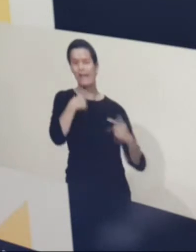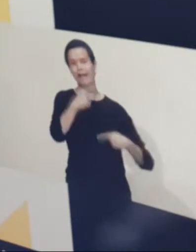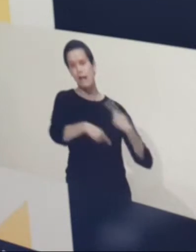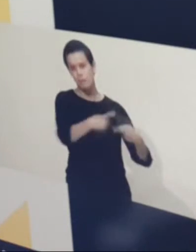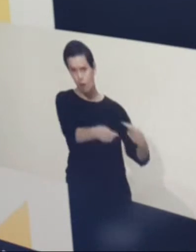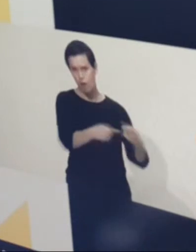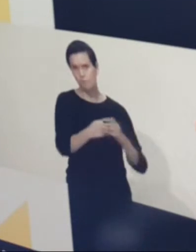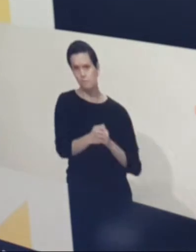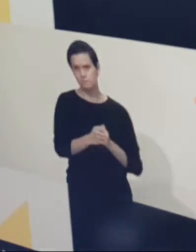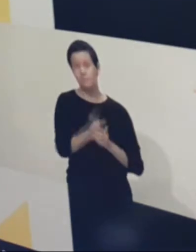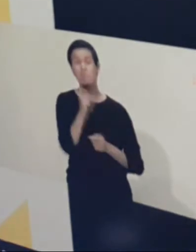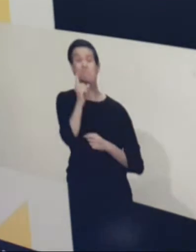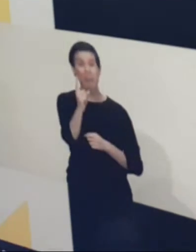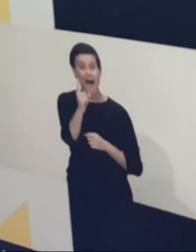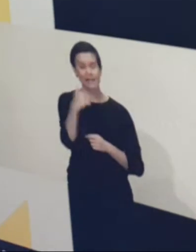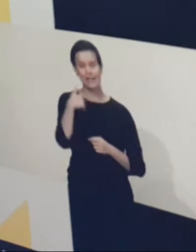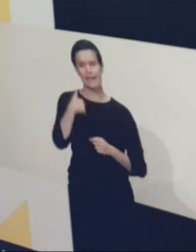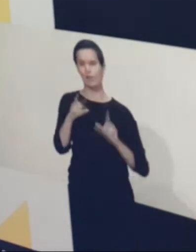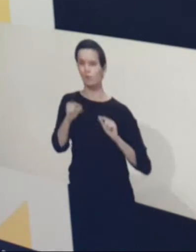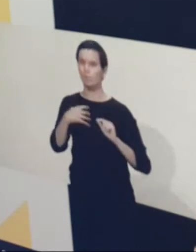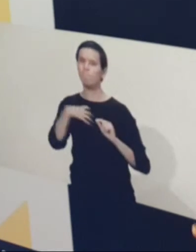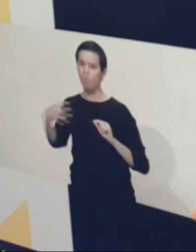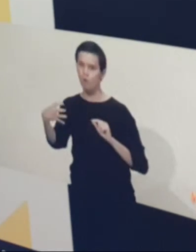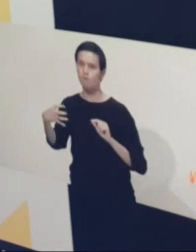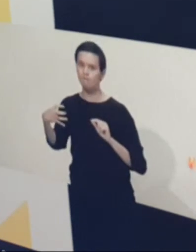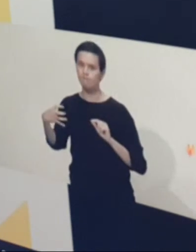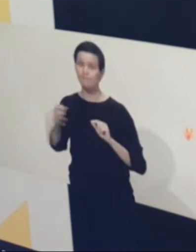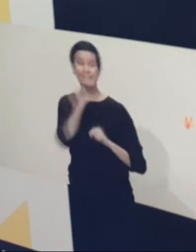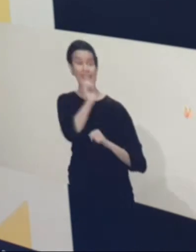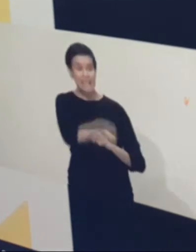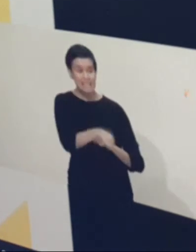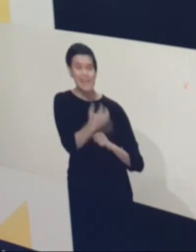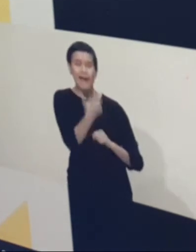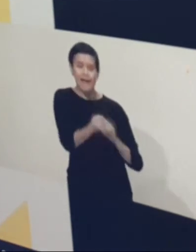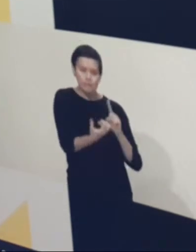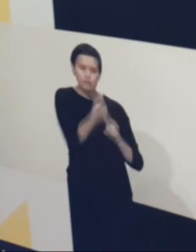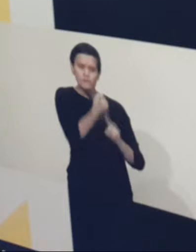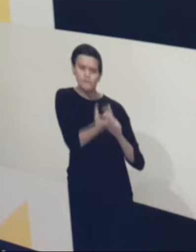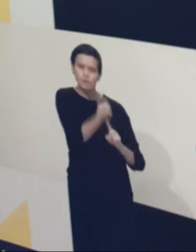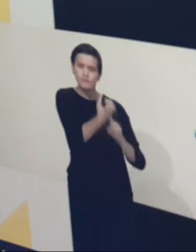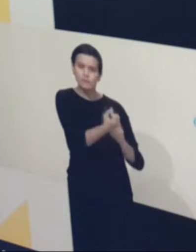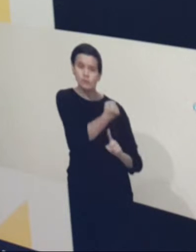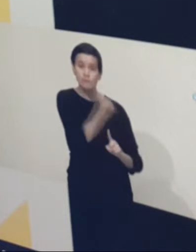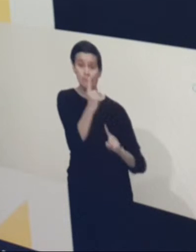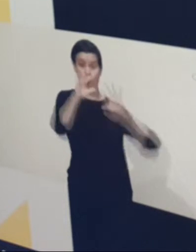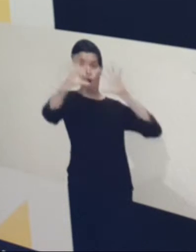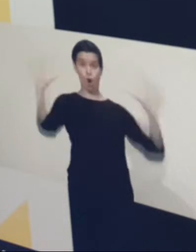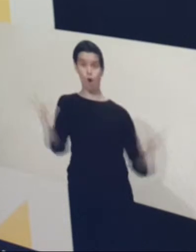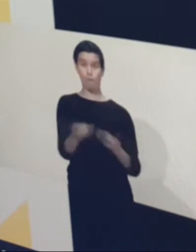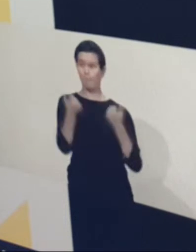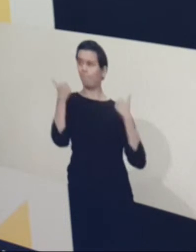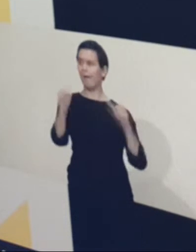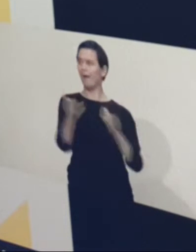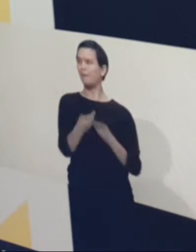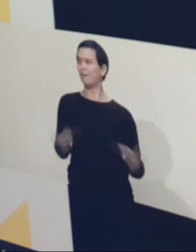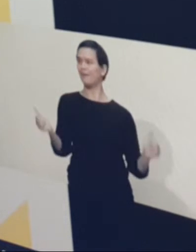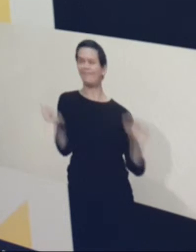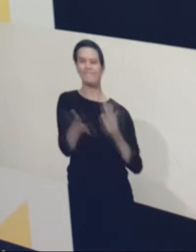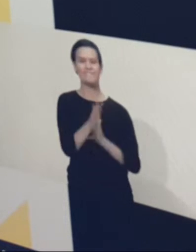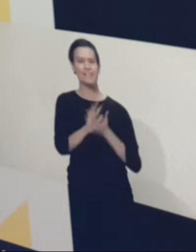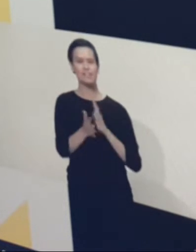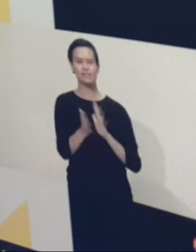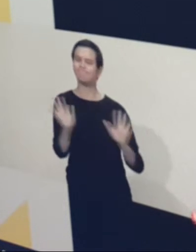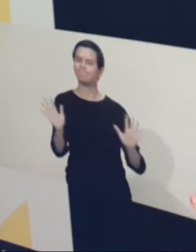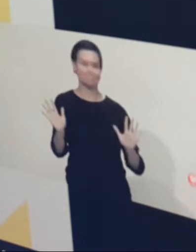more to do. We may have won a few battles, but we have not won the war. We are still